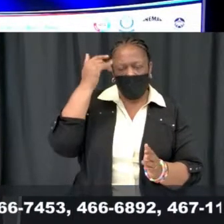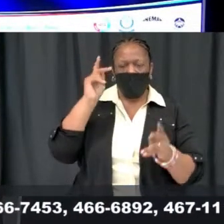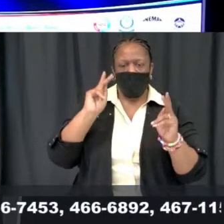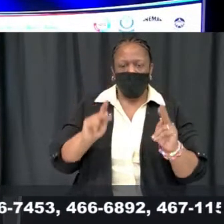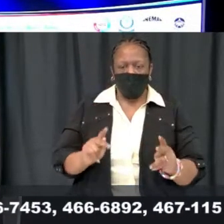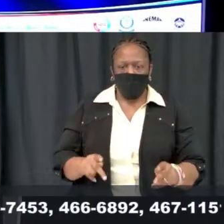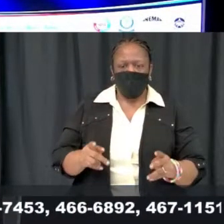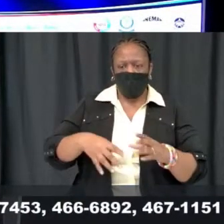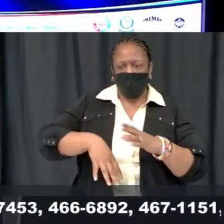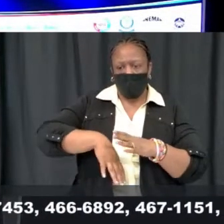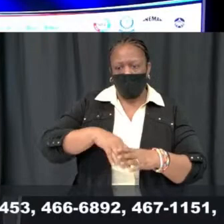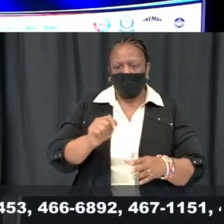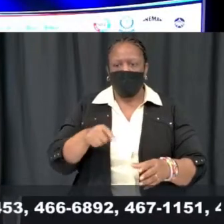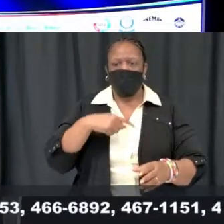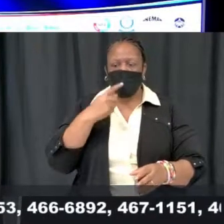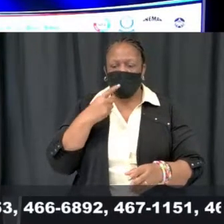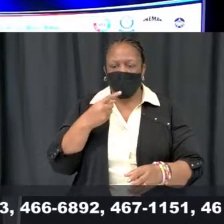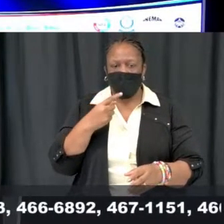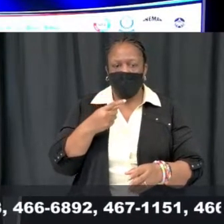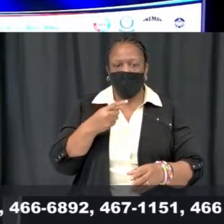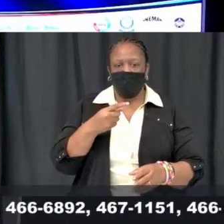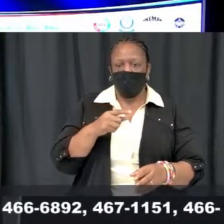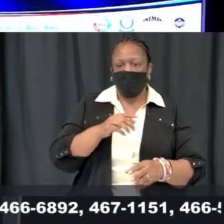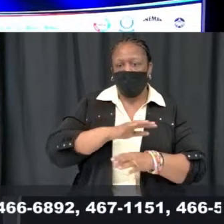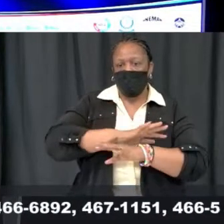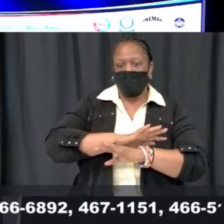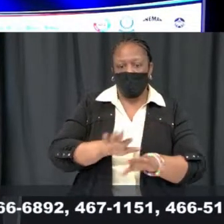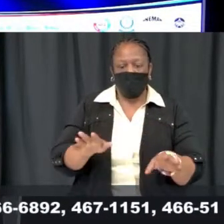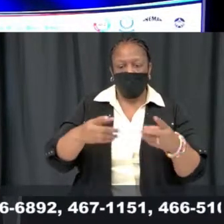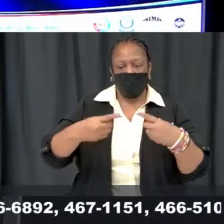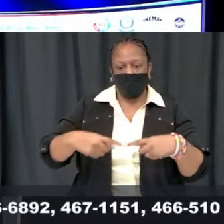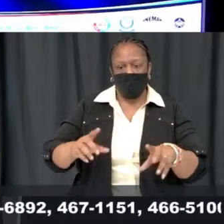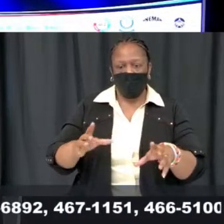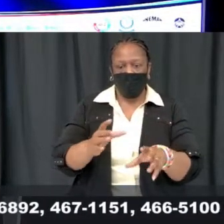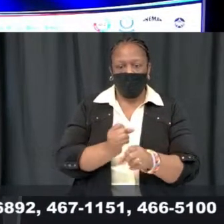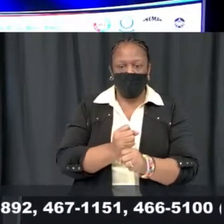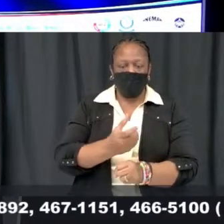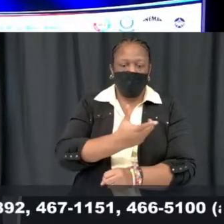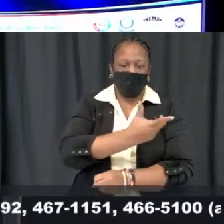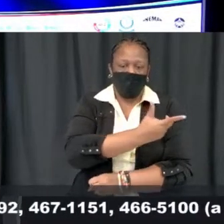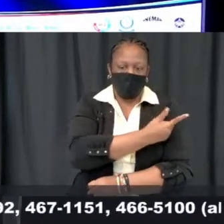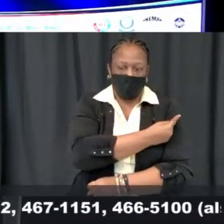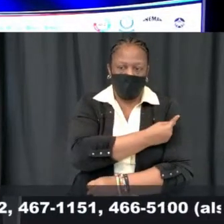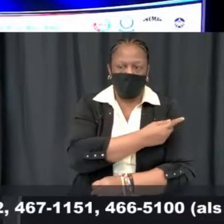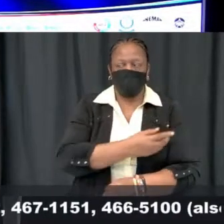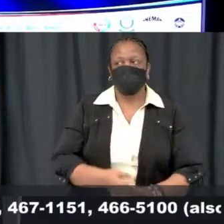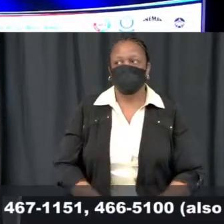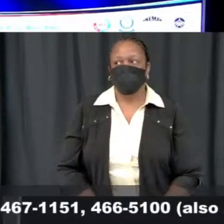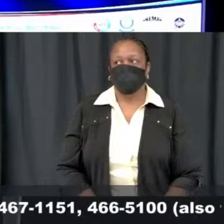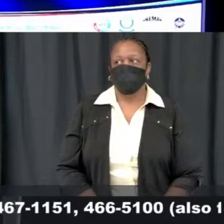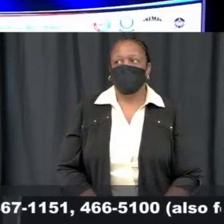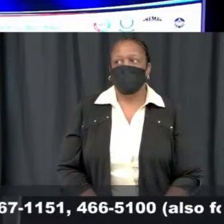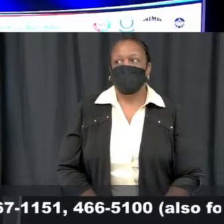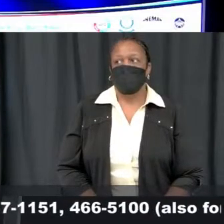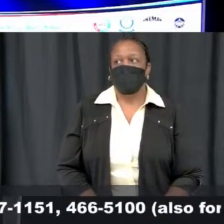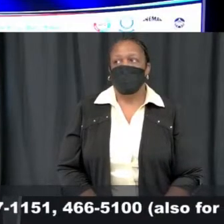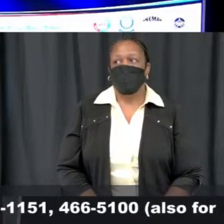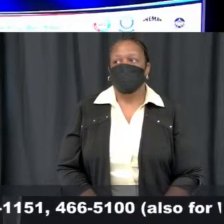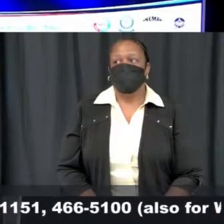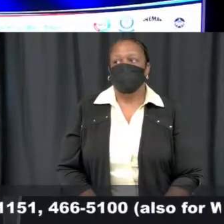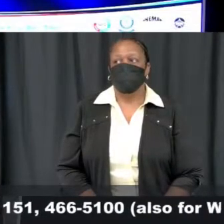The anti-vaccine campaign, vaccination campaign, they are using, of